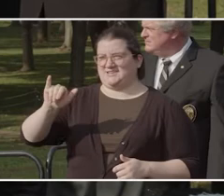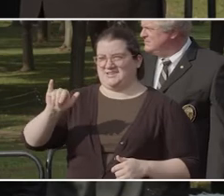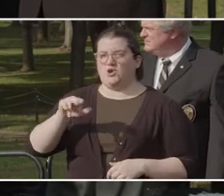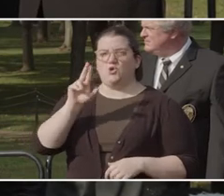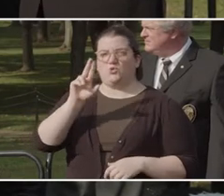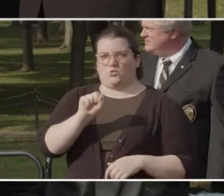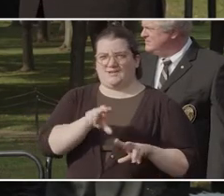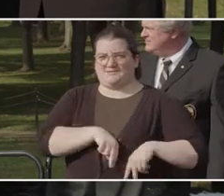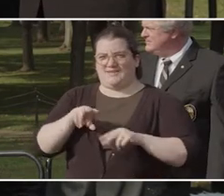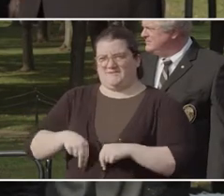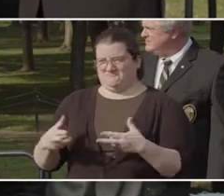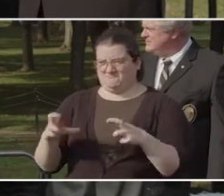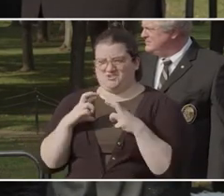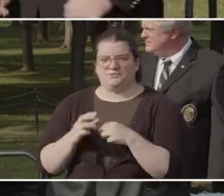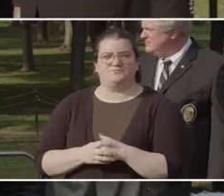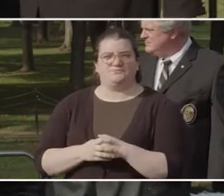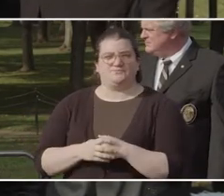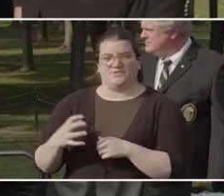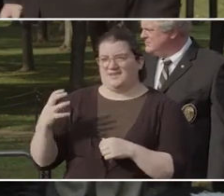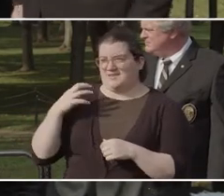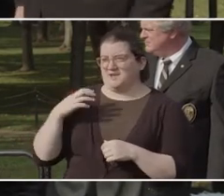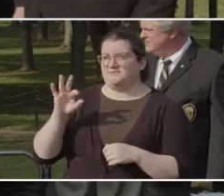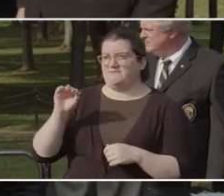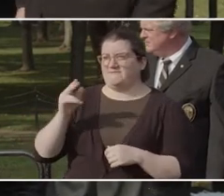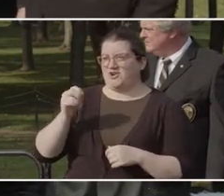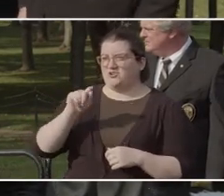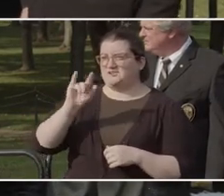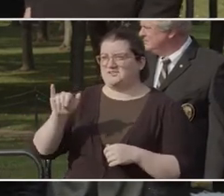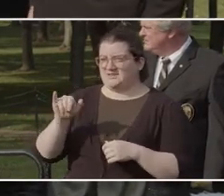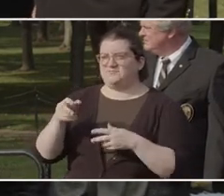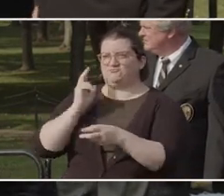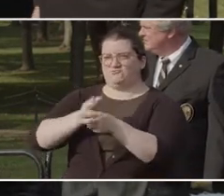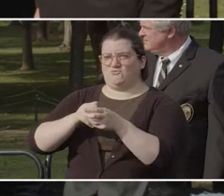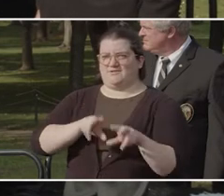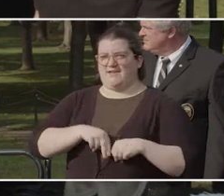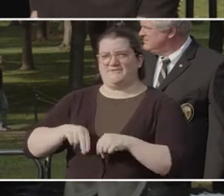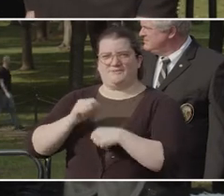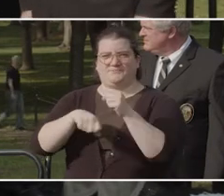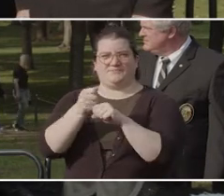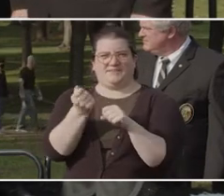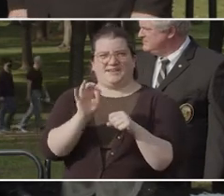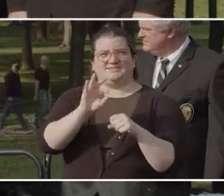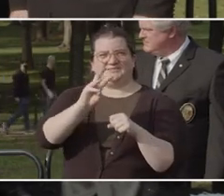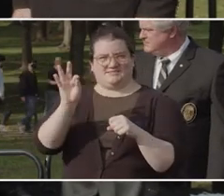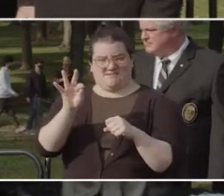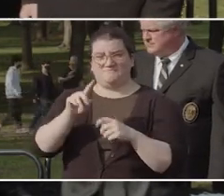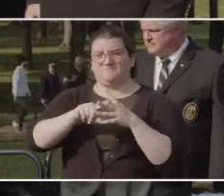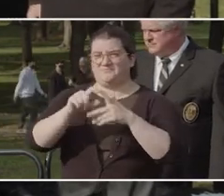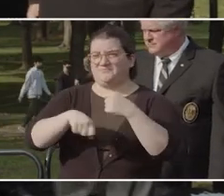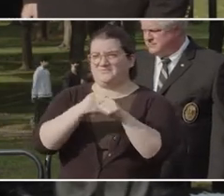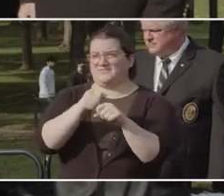Captain Faraday was commissioned in the Navy in 1969, Beginning in 1972, he flew